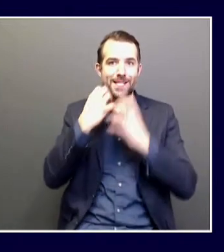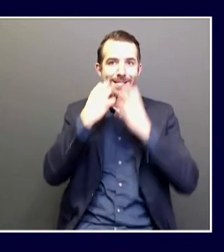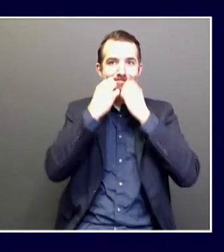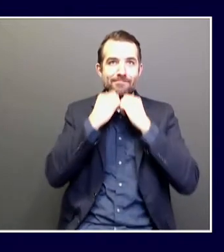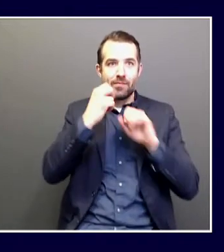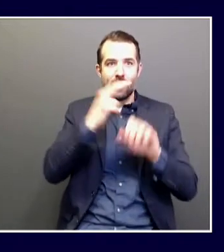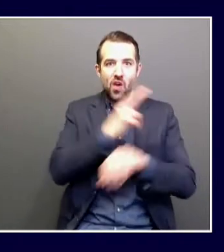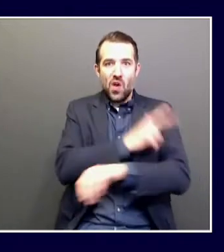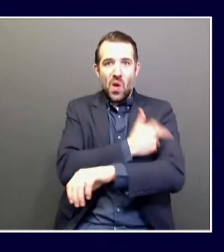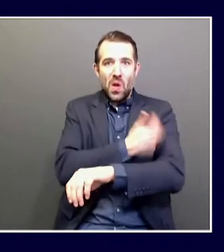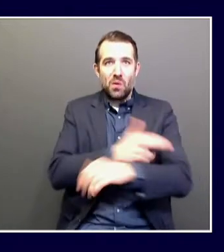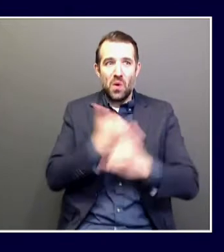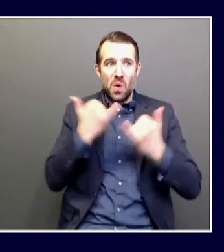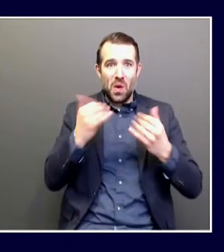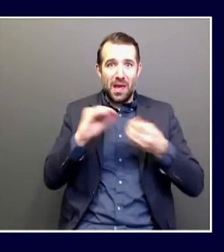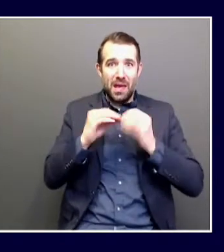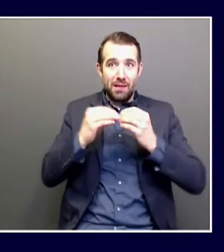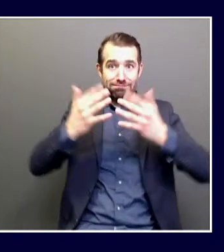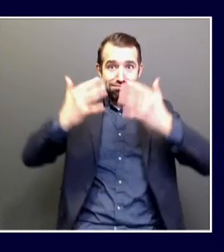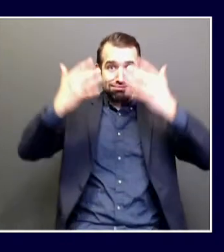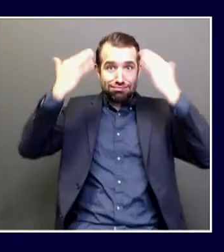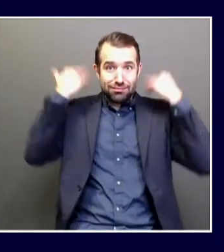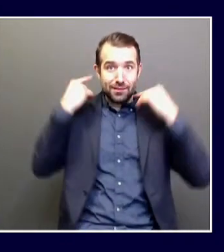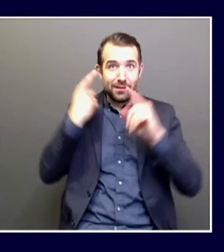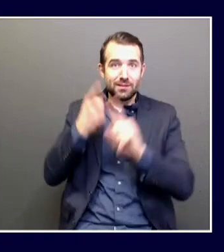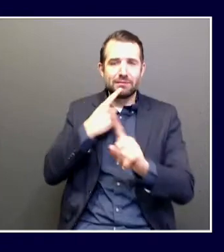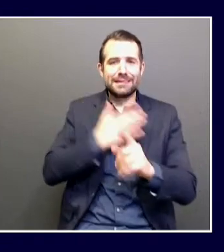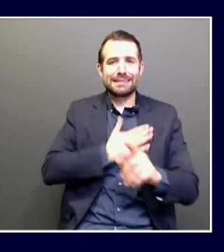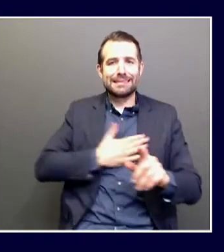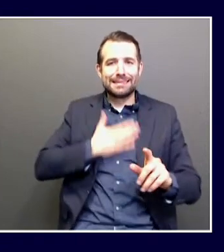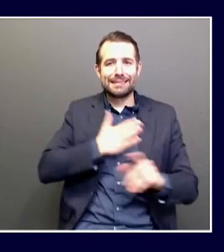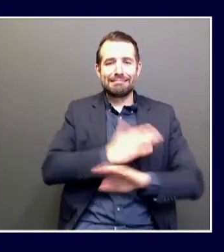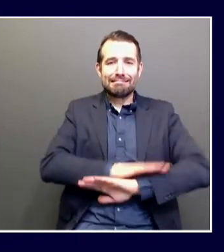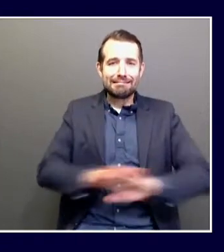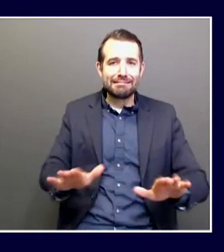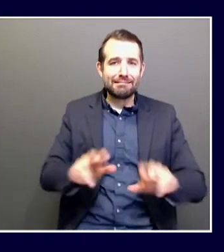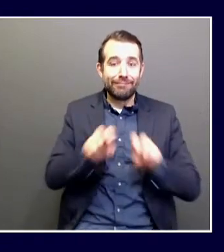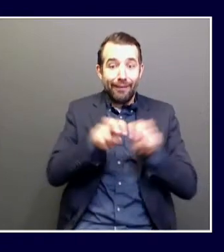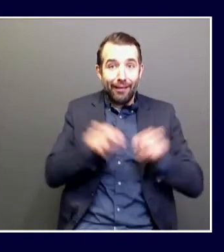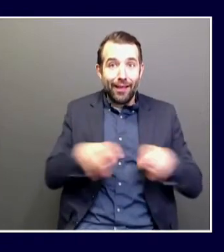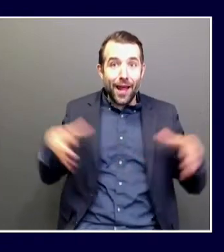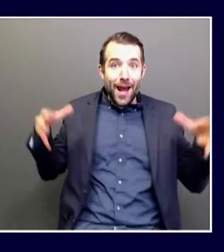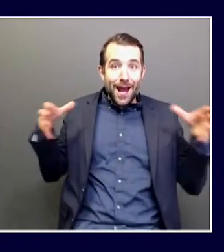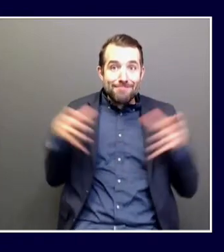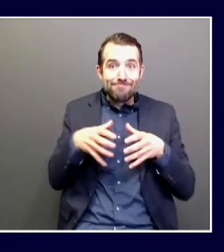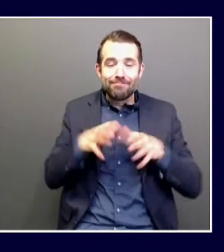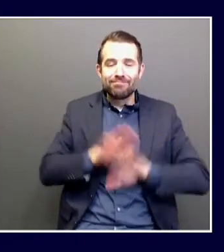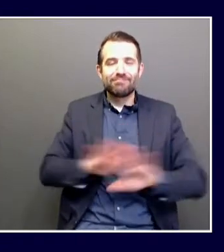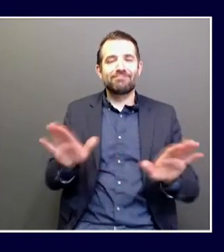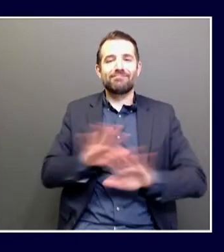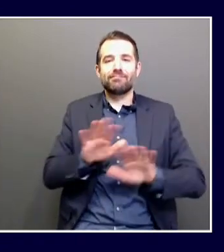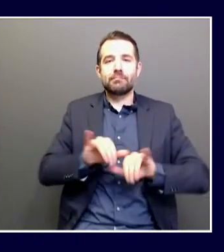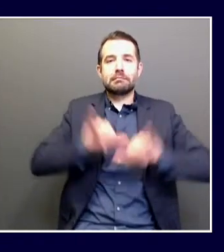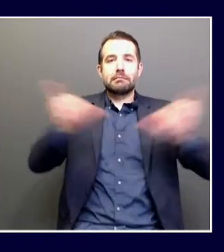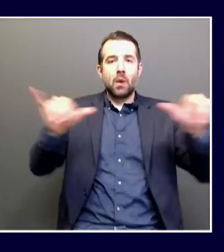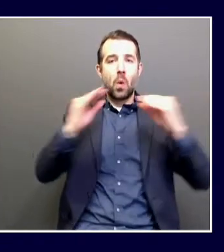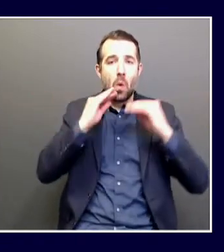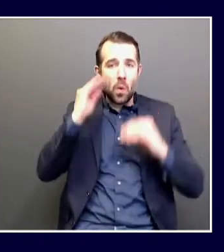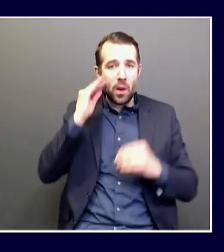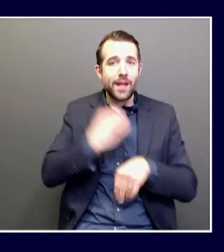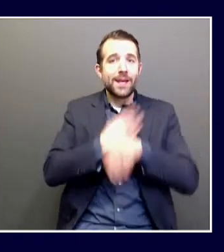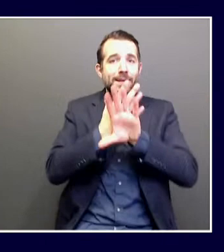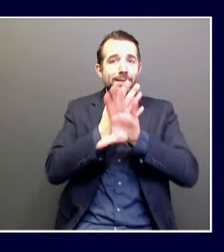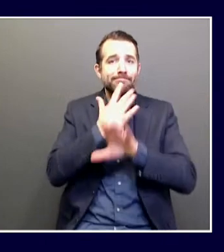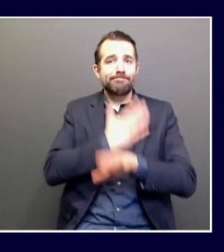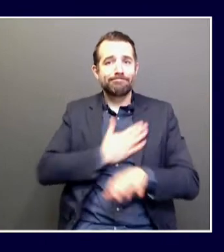churches should seriously consider, or is switching to virtual taking it a bit further than what's necessary? Patty, I'm only aware